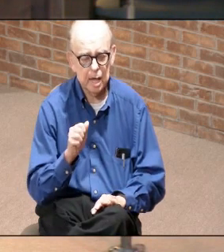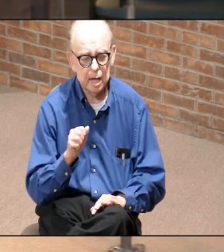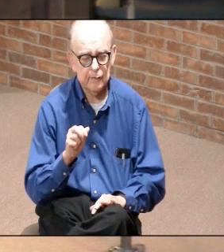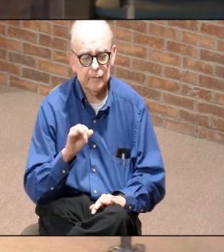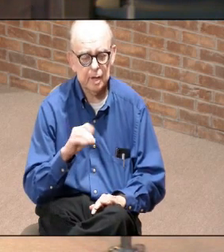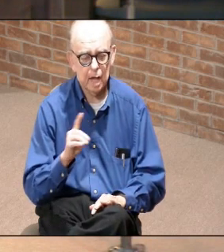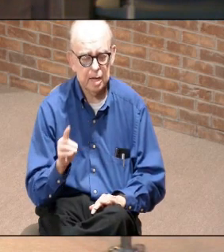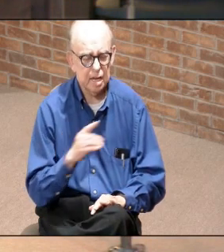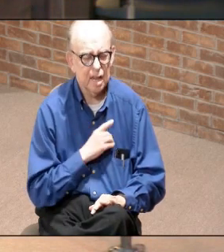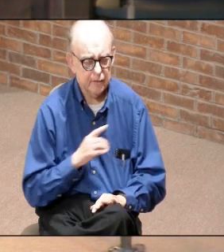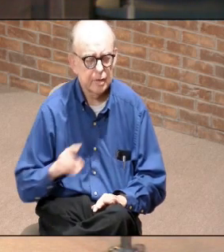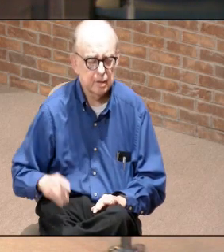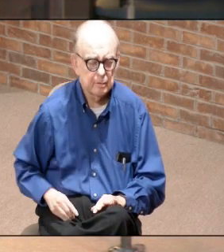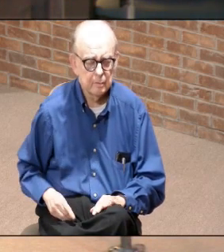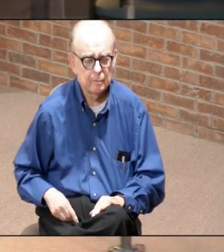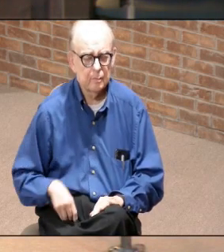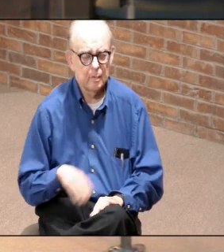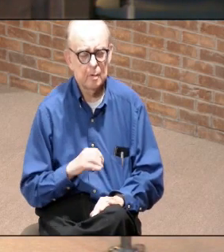and